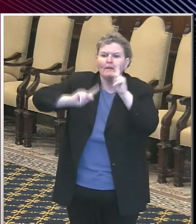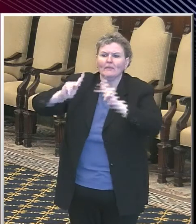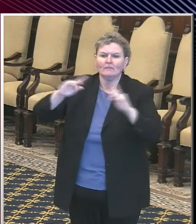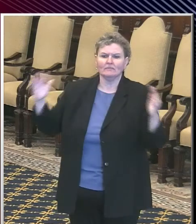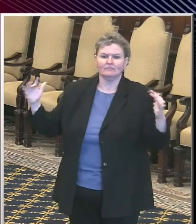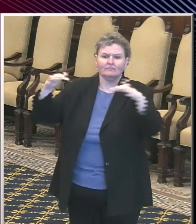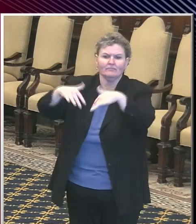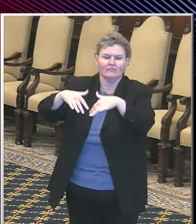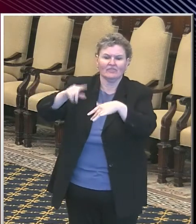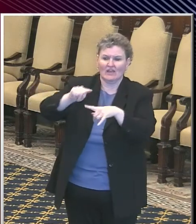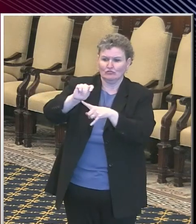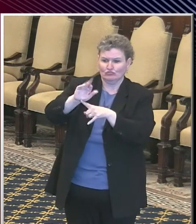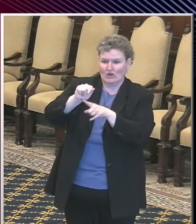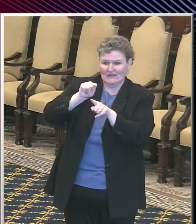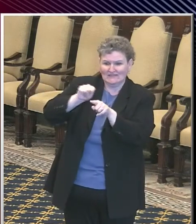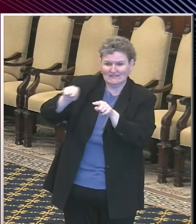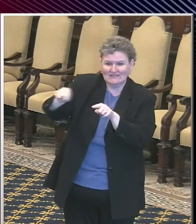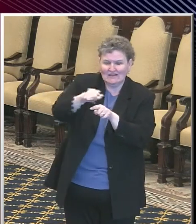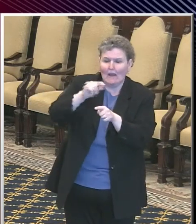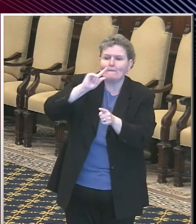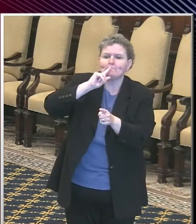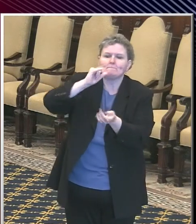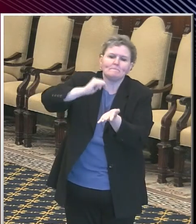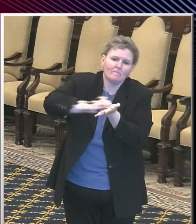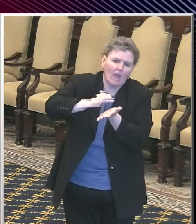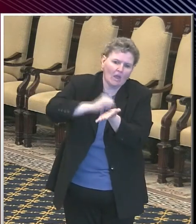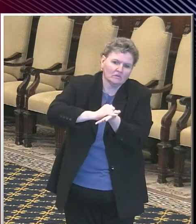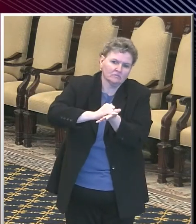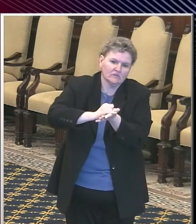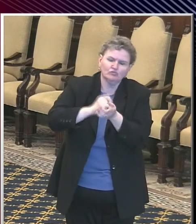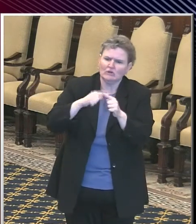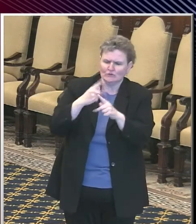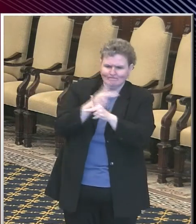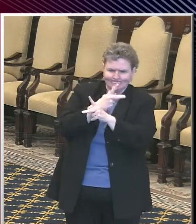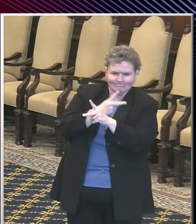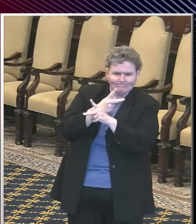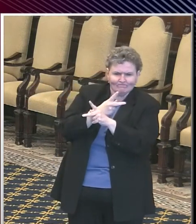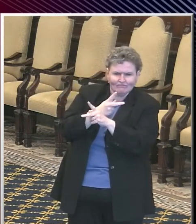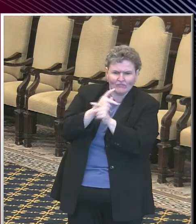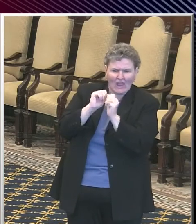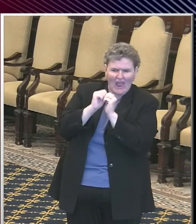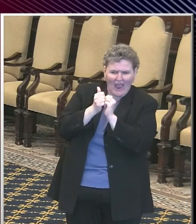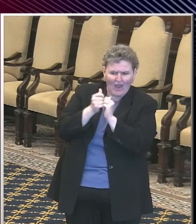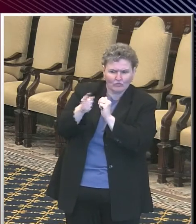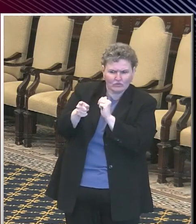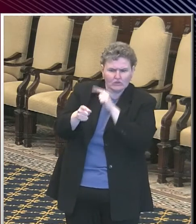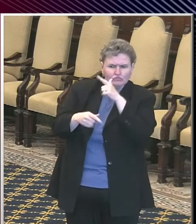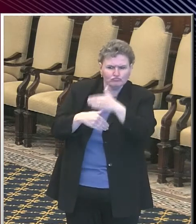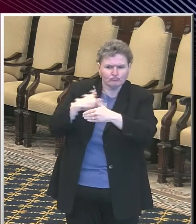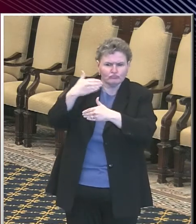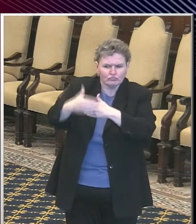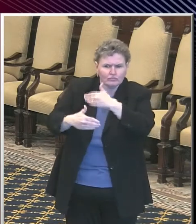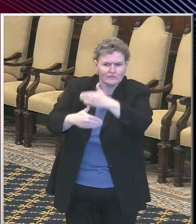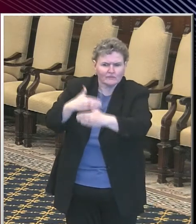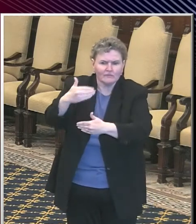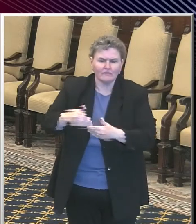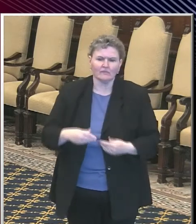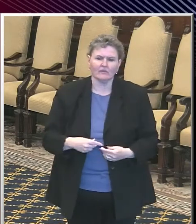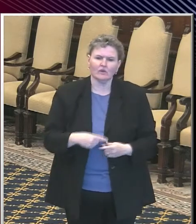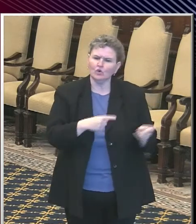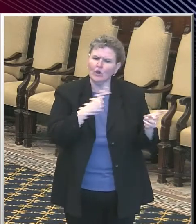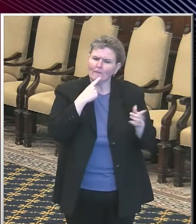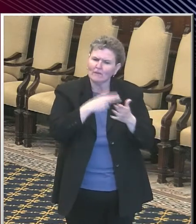one today. I can tell you that we are concerned about it. It doesn't appear that this is a common complication. This is a complication which clearly can be